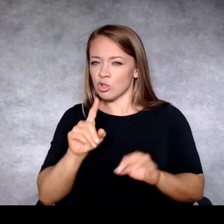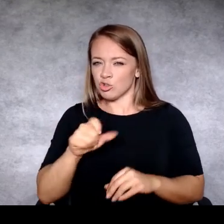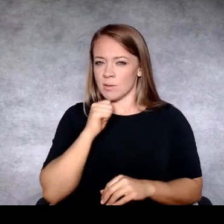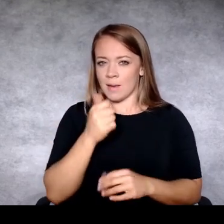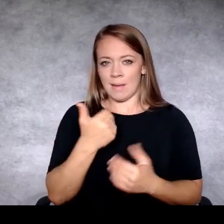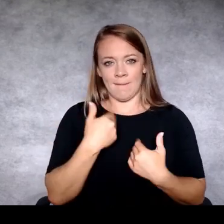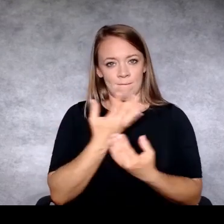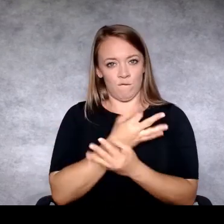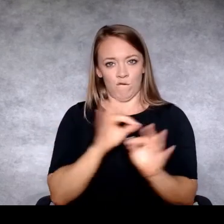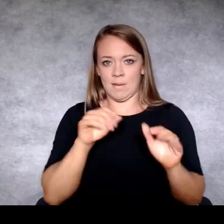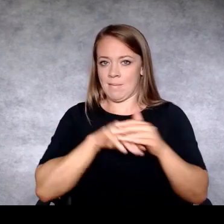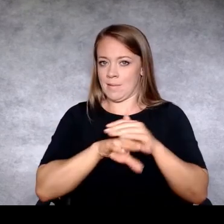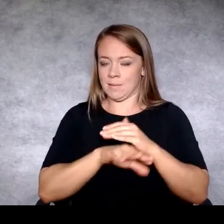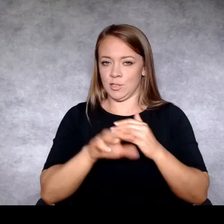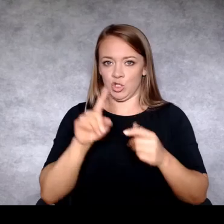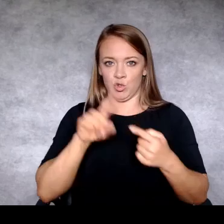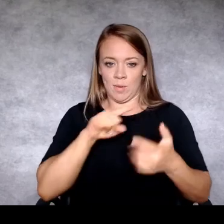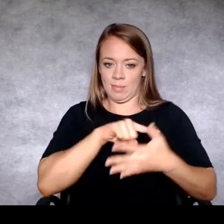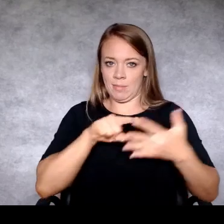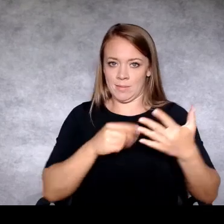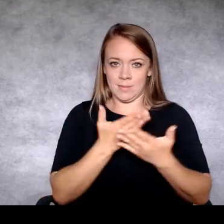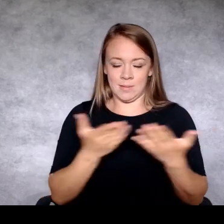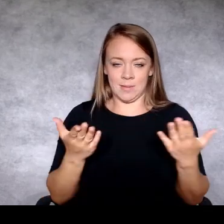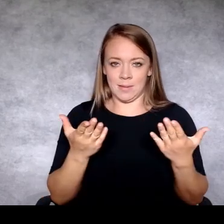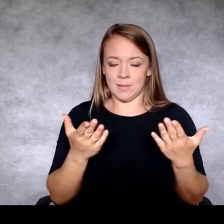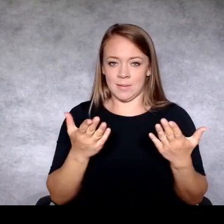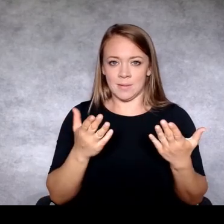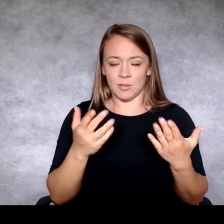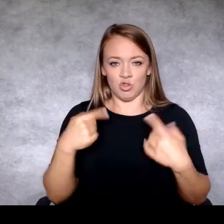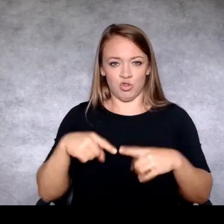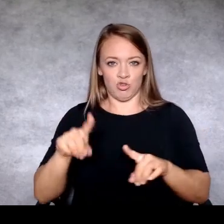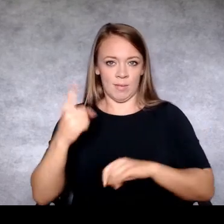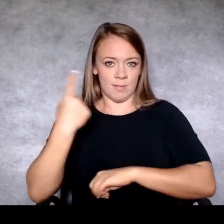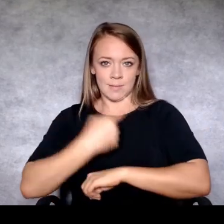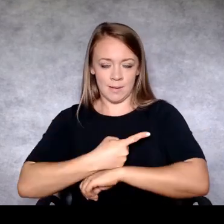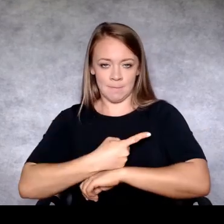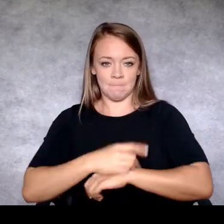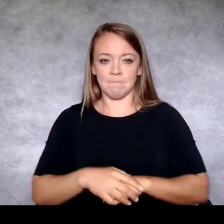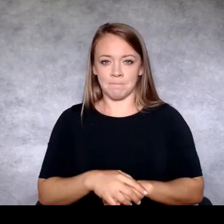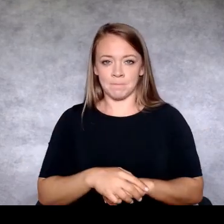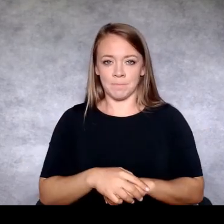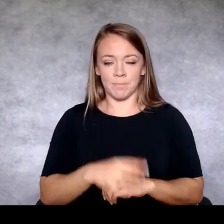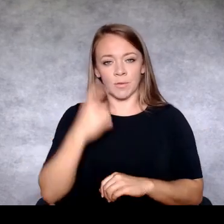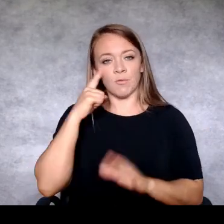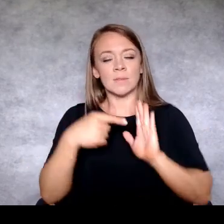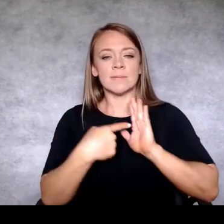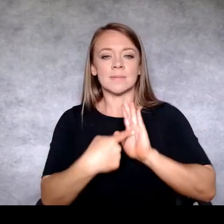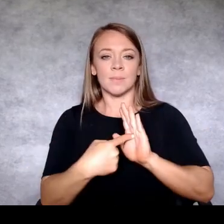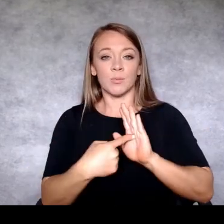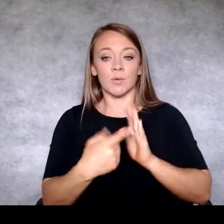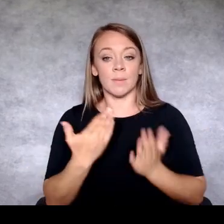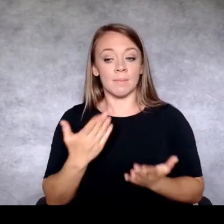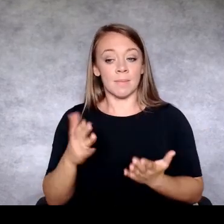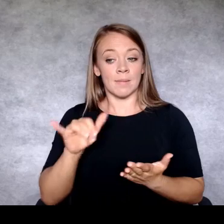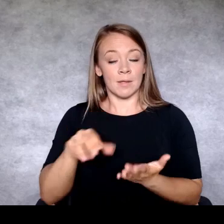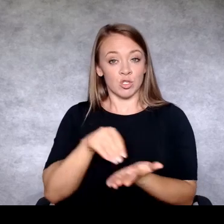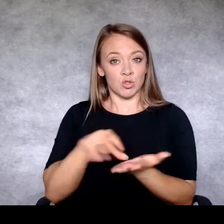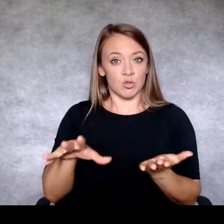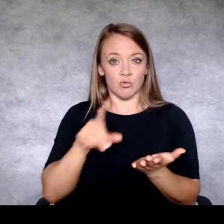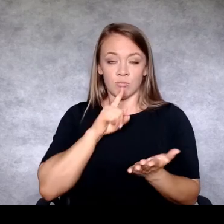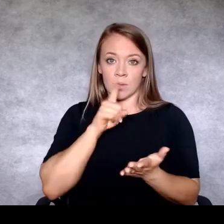have free access to their items from their reinforcement menus at other times throughout the day. For example, if a student